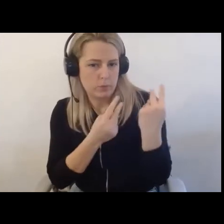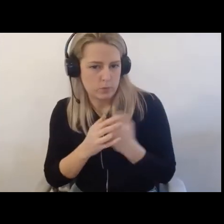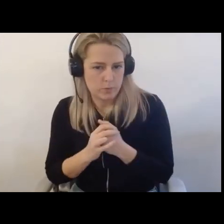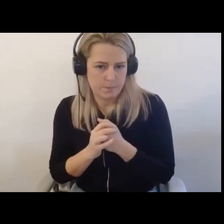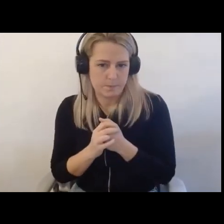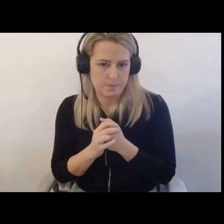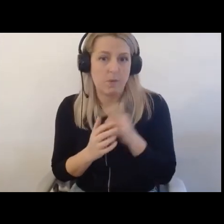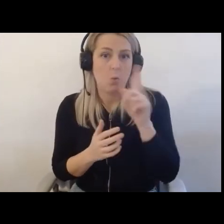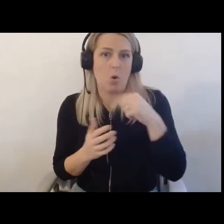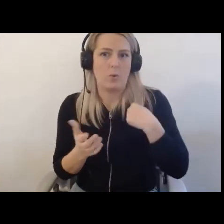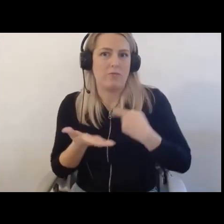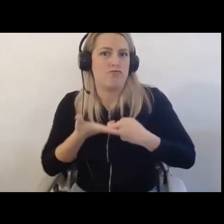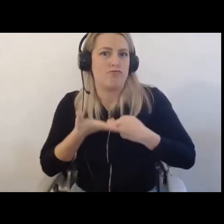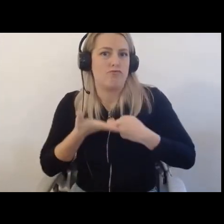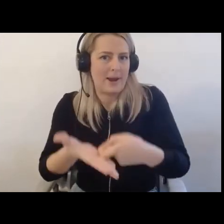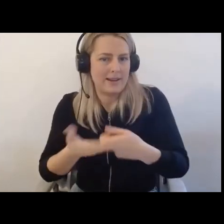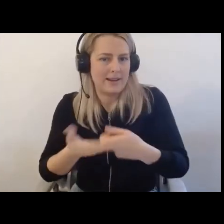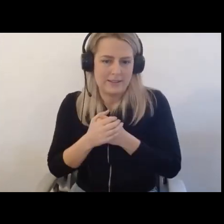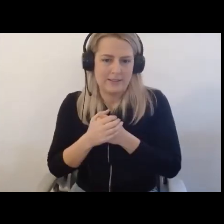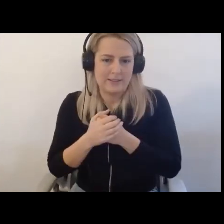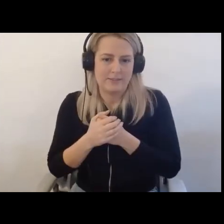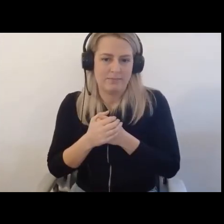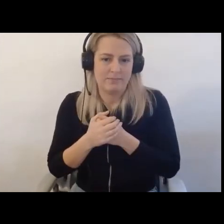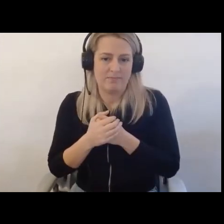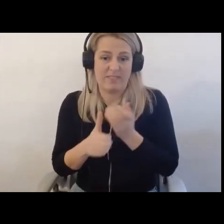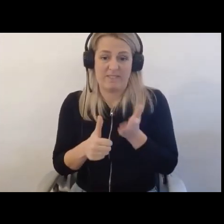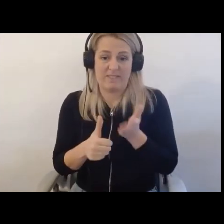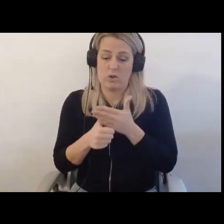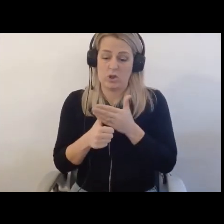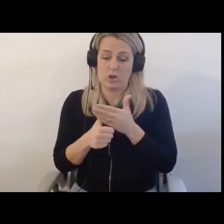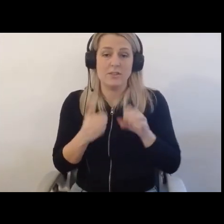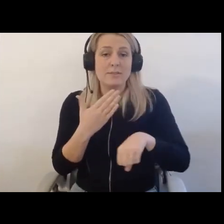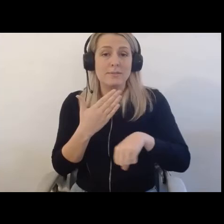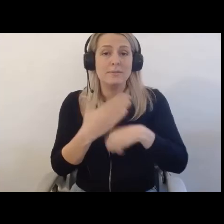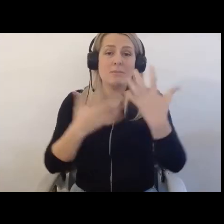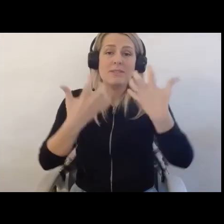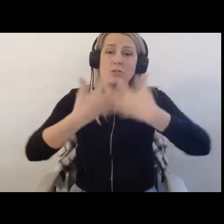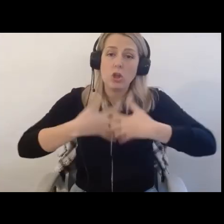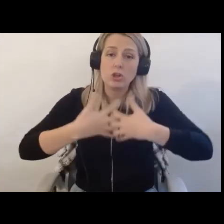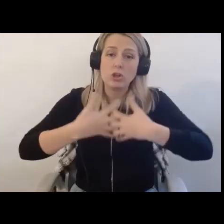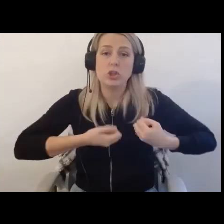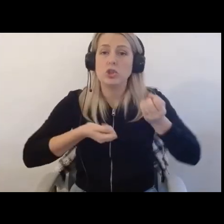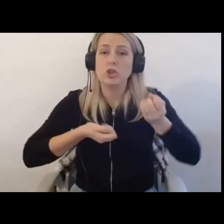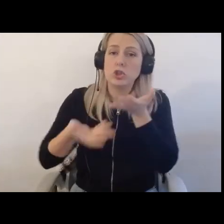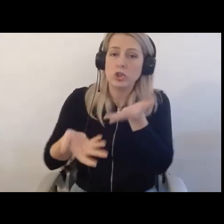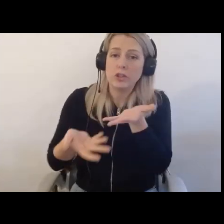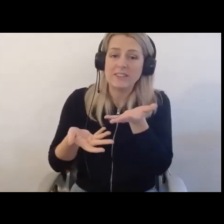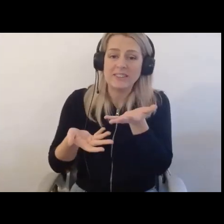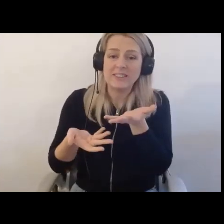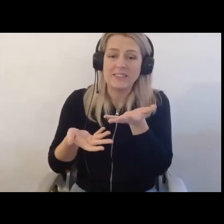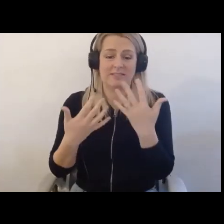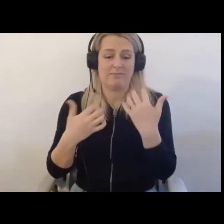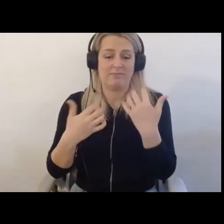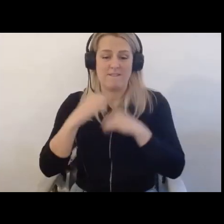recommending. To start with, developing technology and service infrastructure for inclusive education to